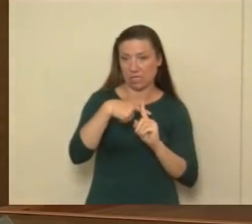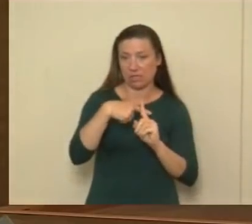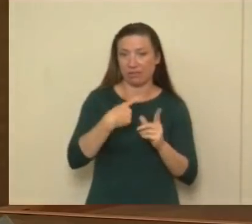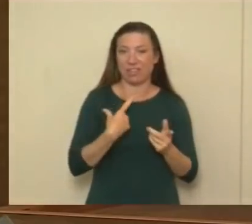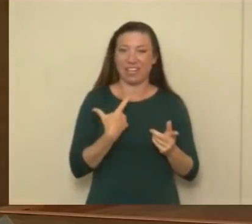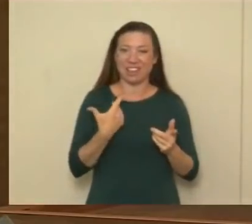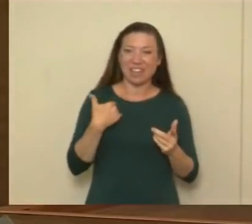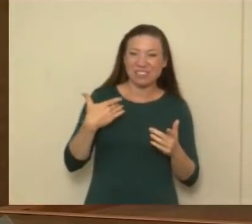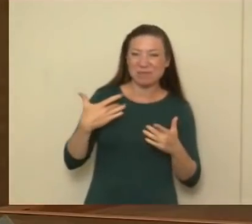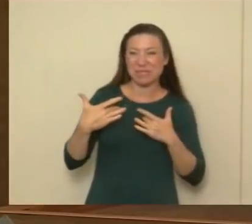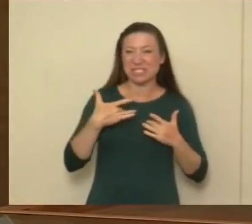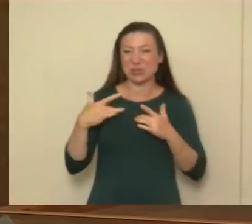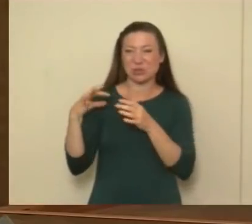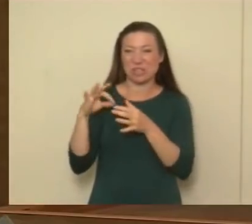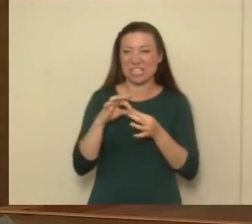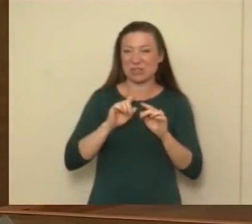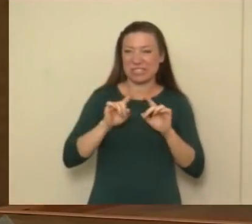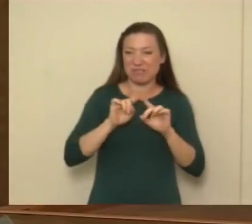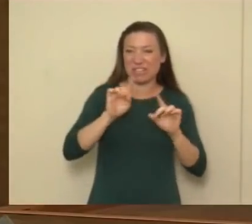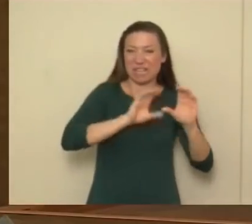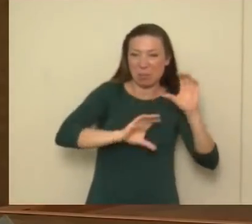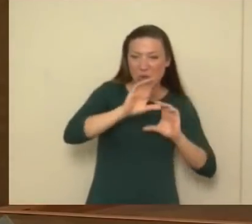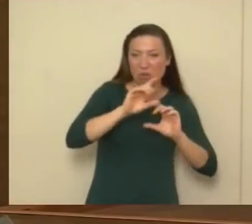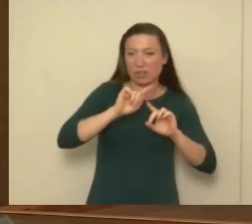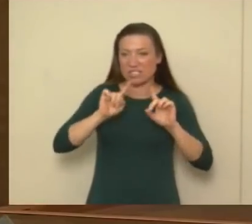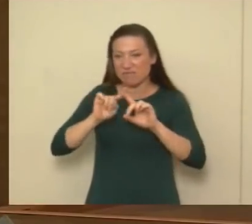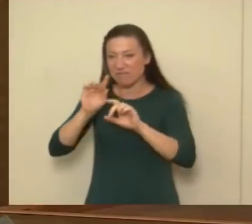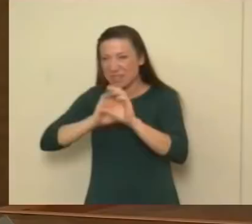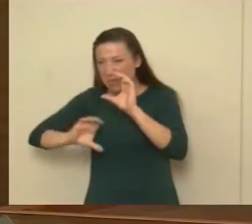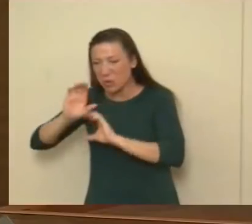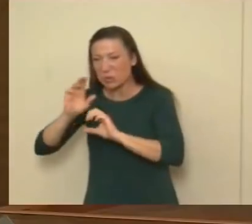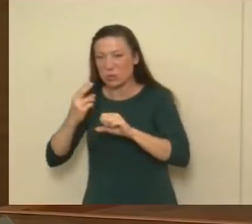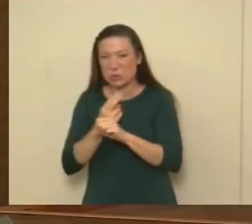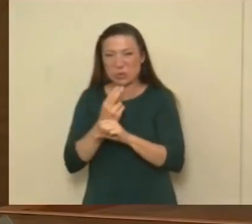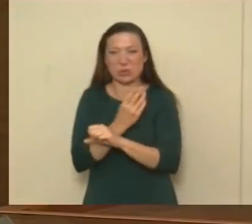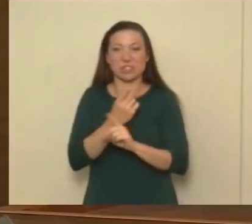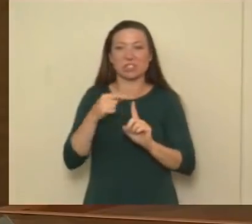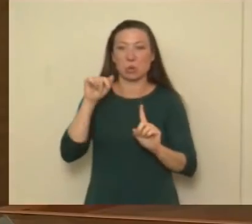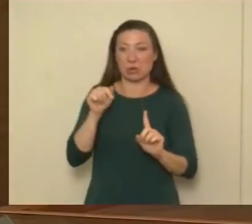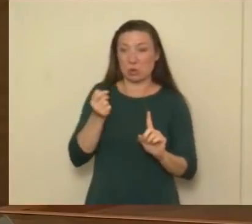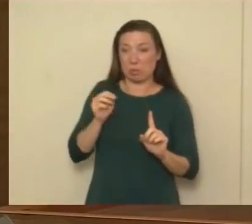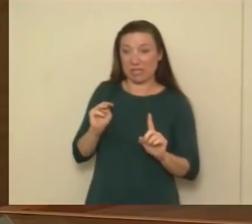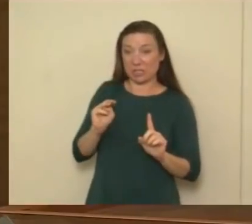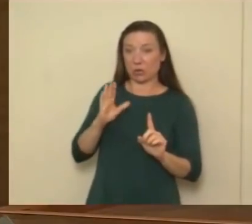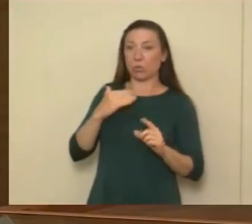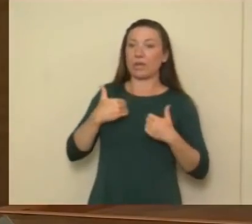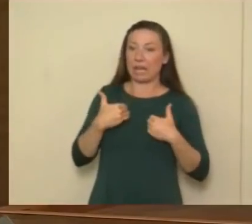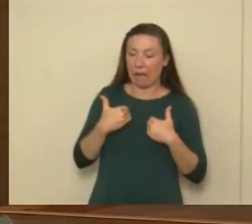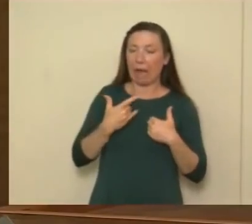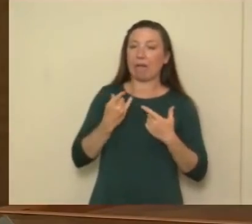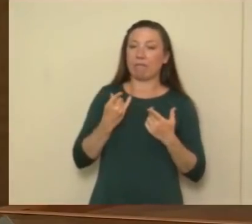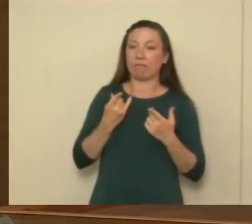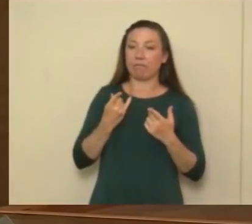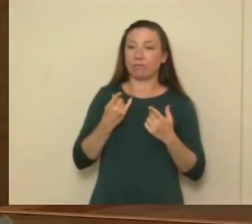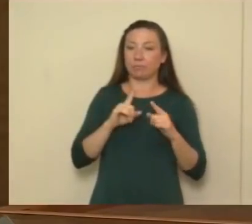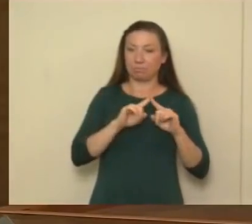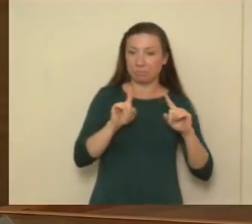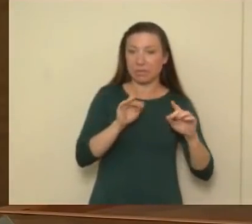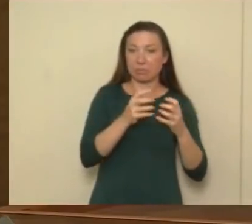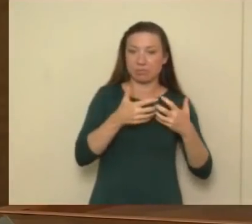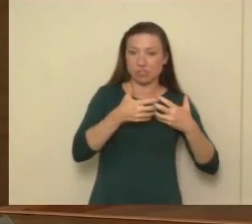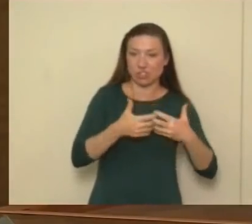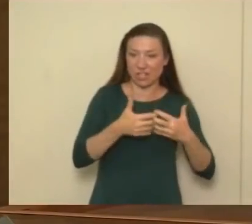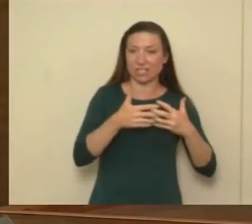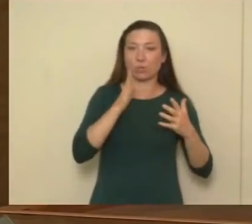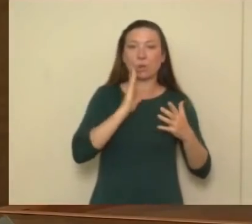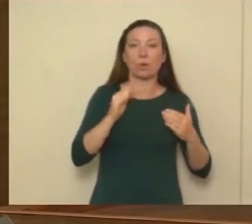and so we would certainly test this theory in New Mexico on our key machines, because we have, as you saw,